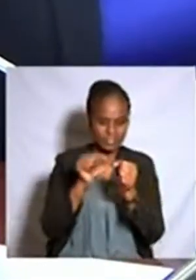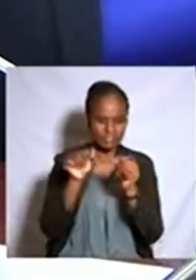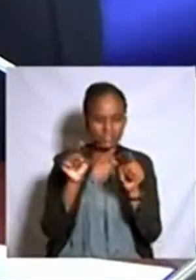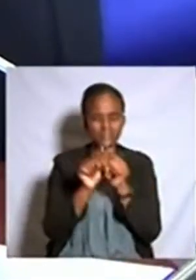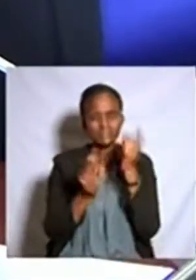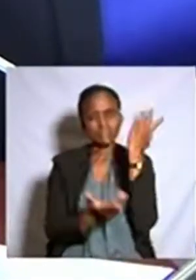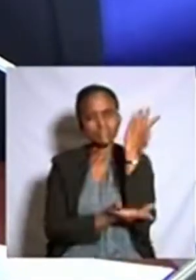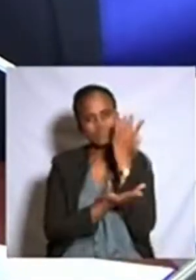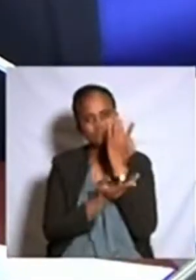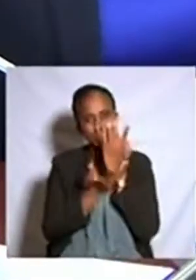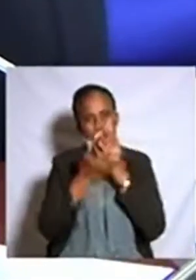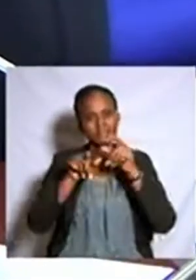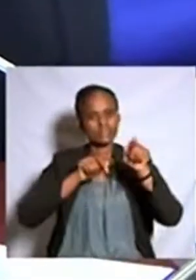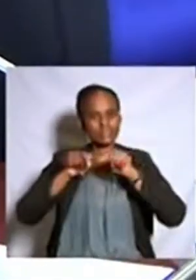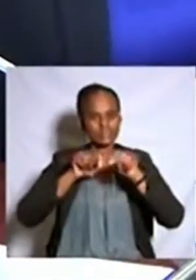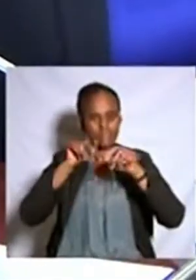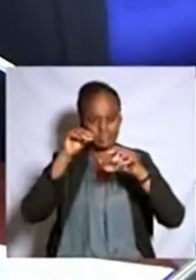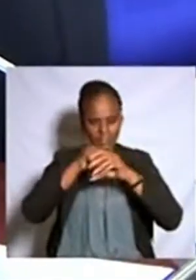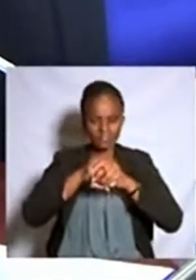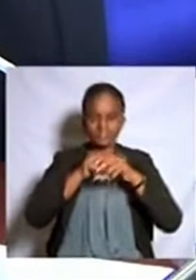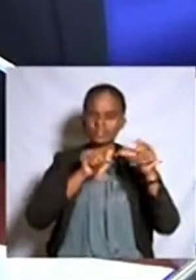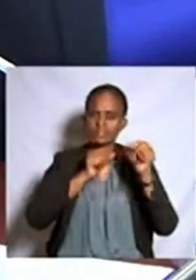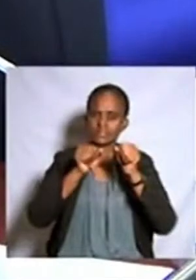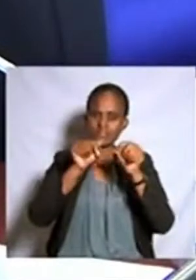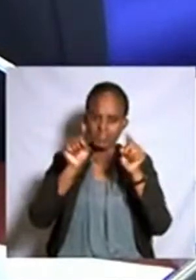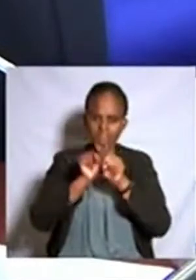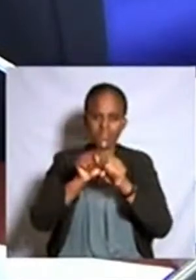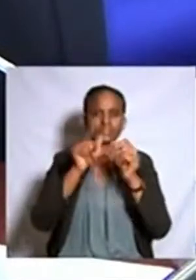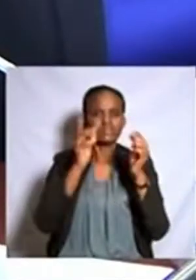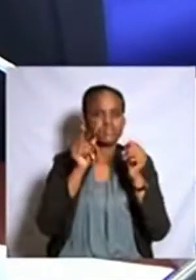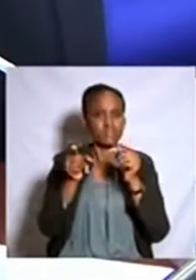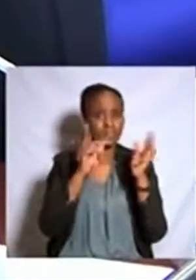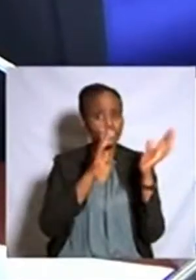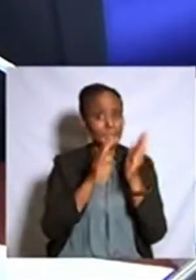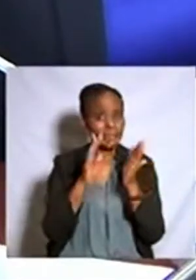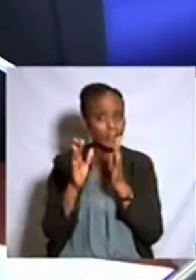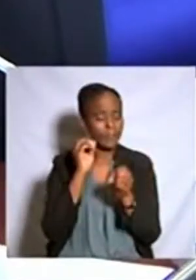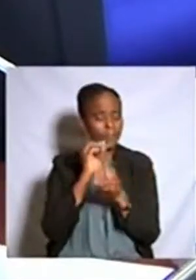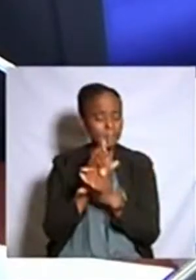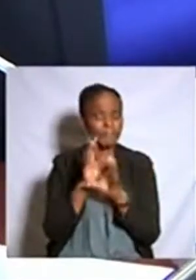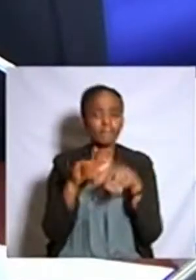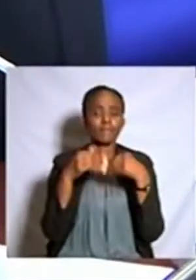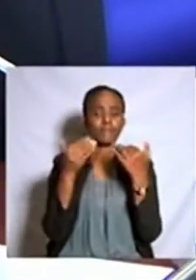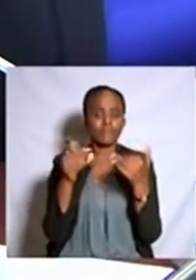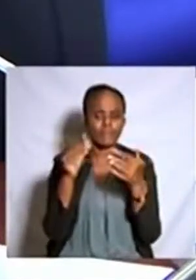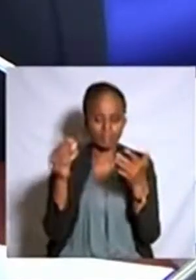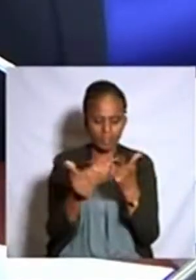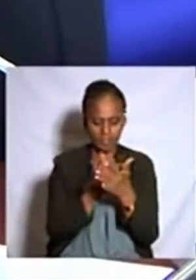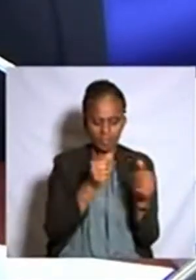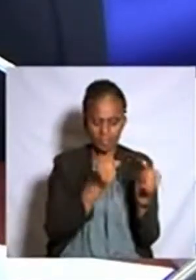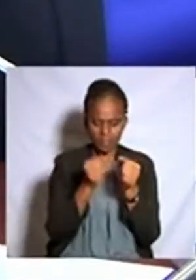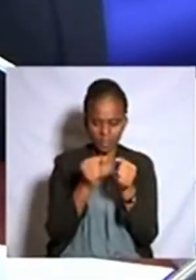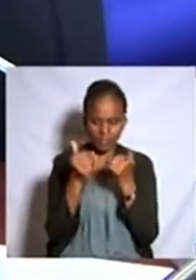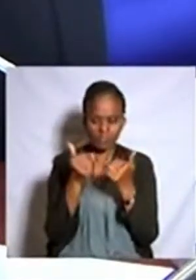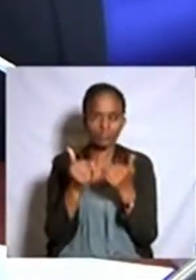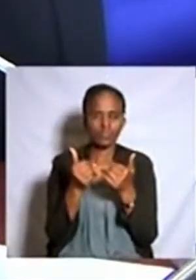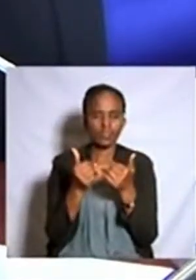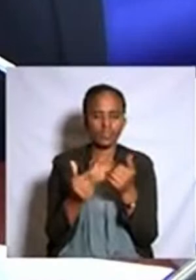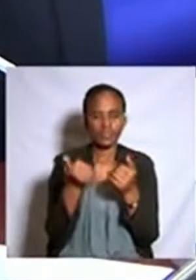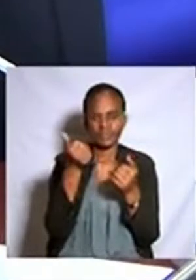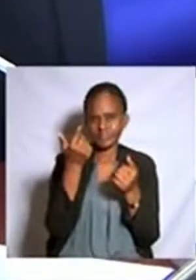improve control within the system and are scheduled to be delivered by the new system vendor